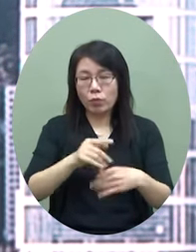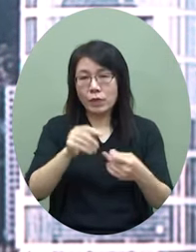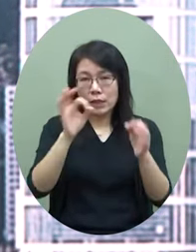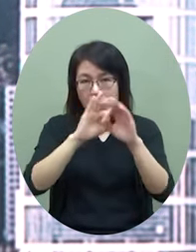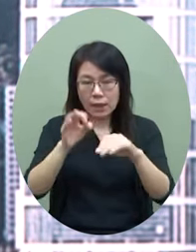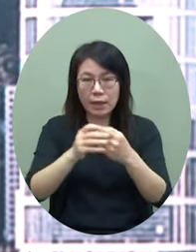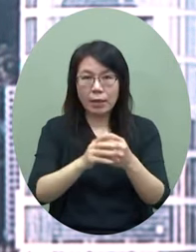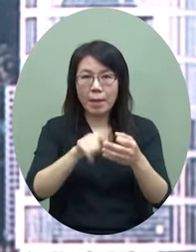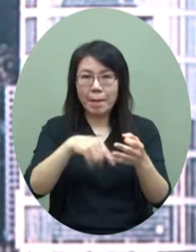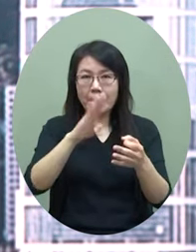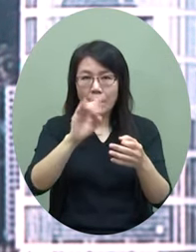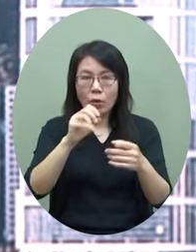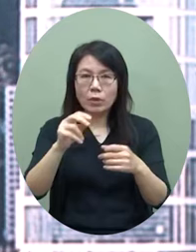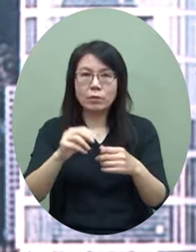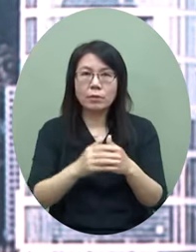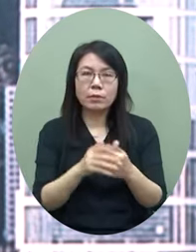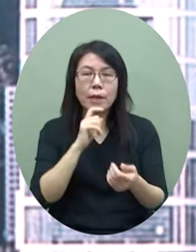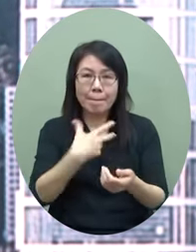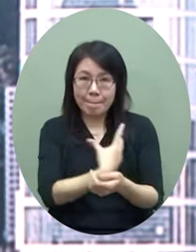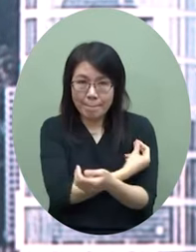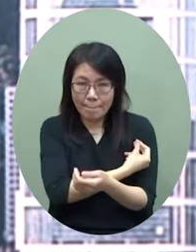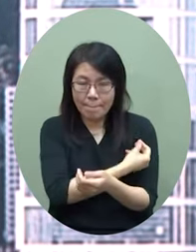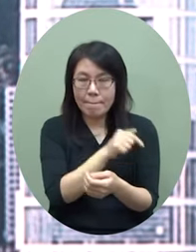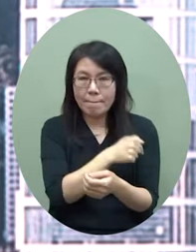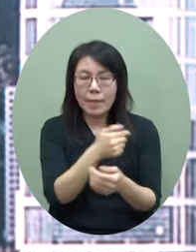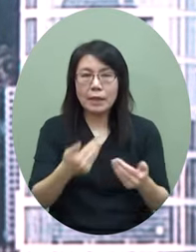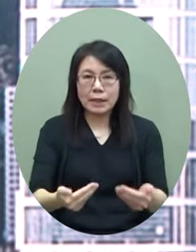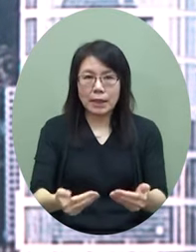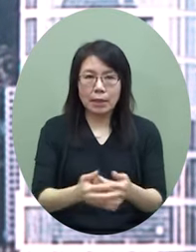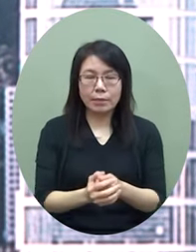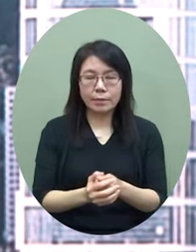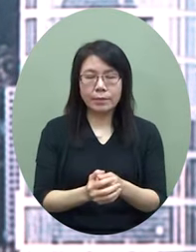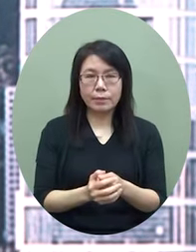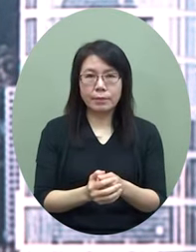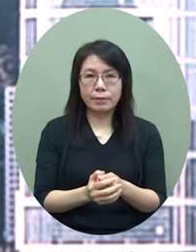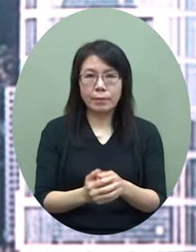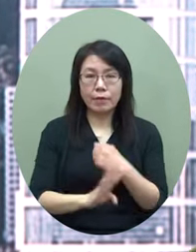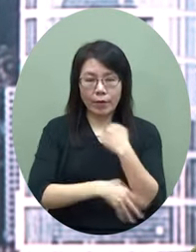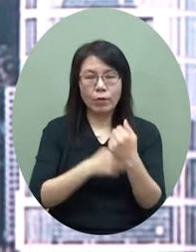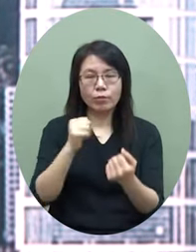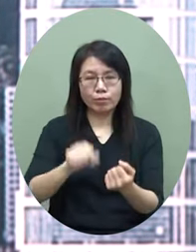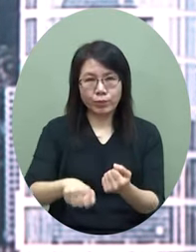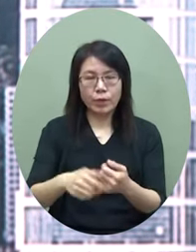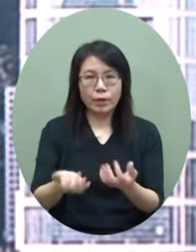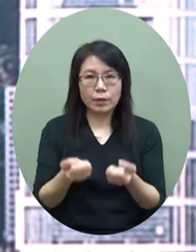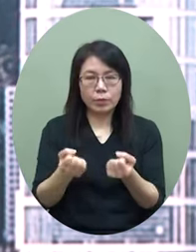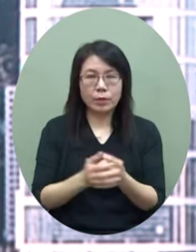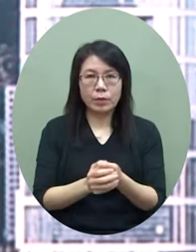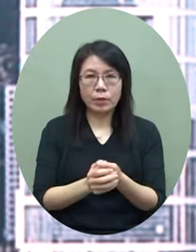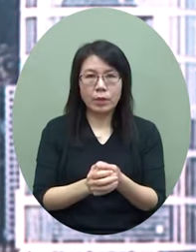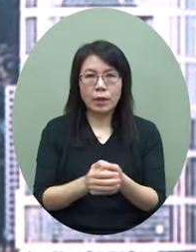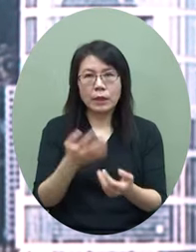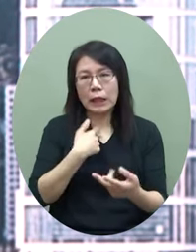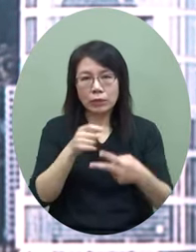is now legally for use in Hong Kongbut the supply will only come end of Februaryfrom Germanyokay